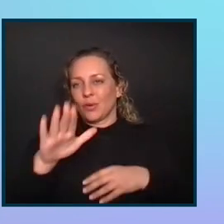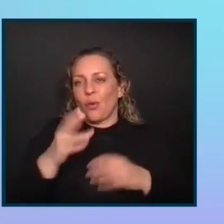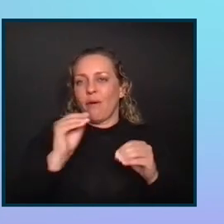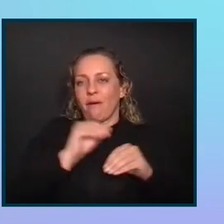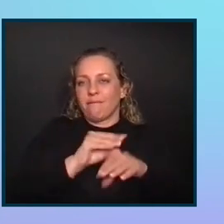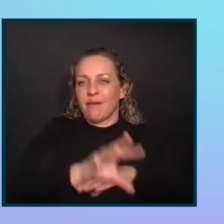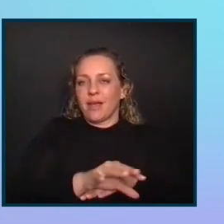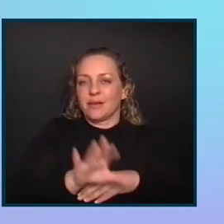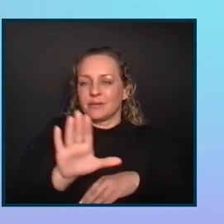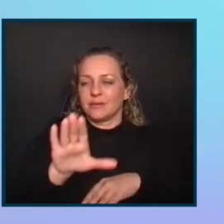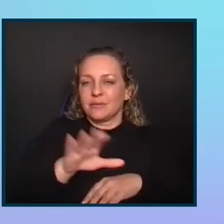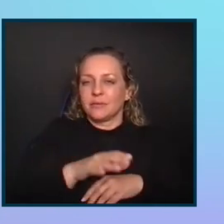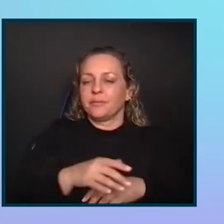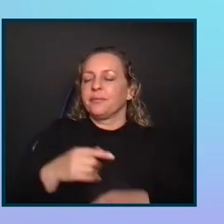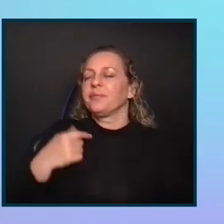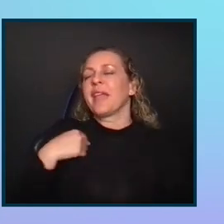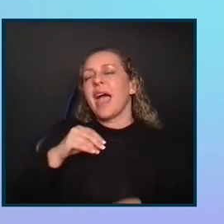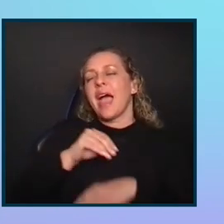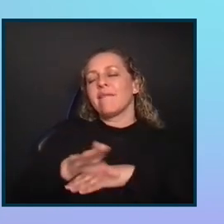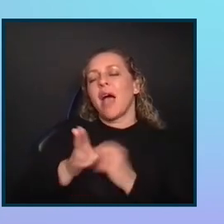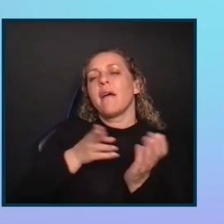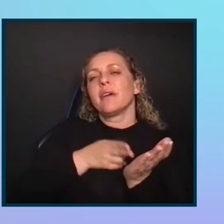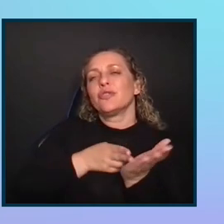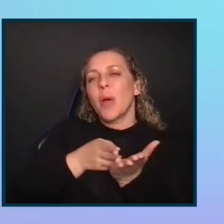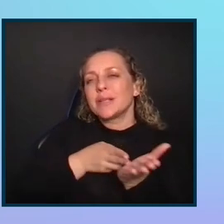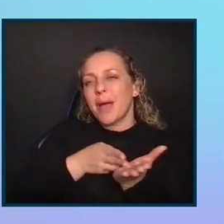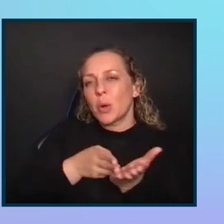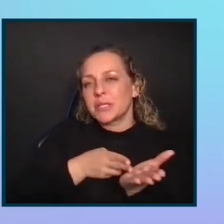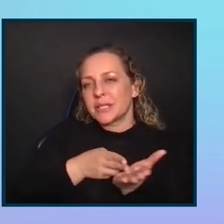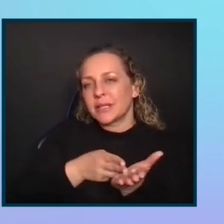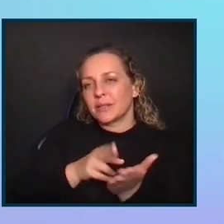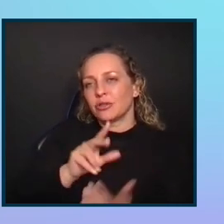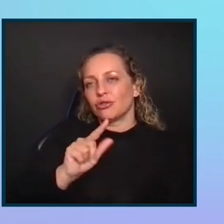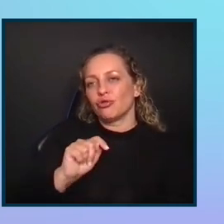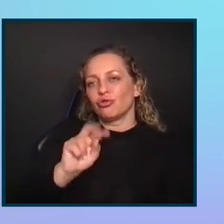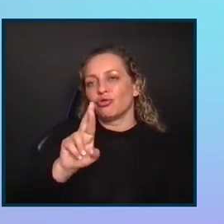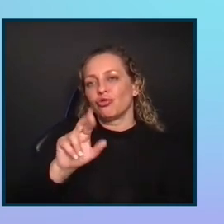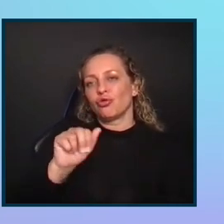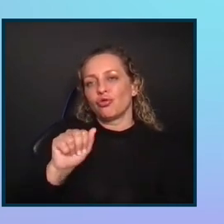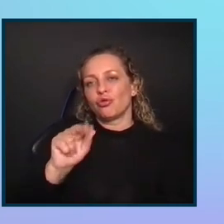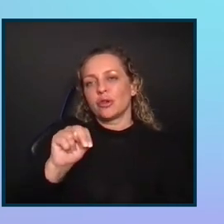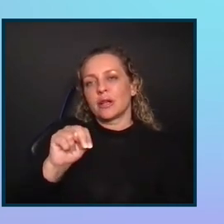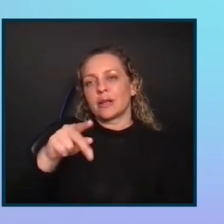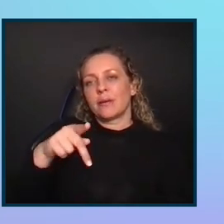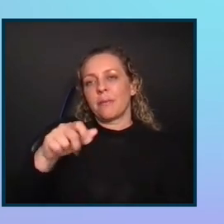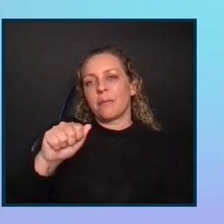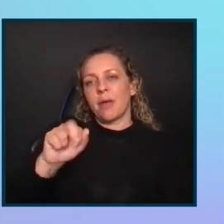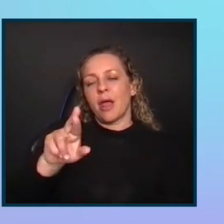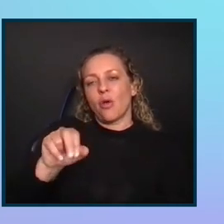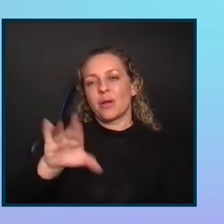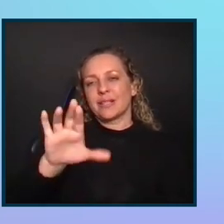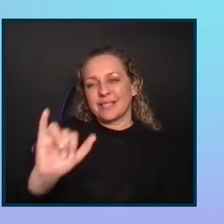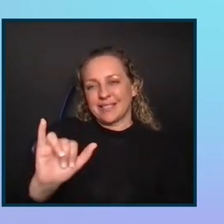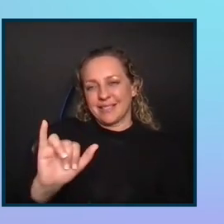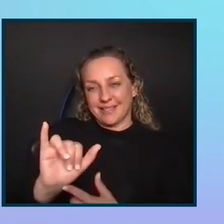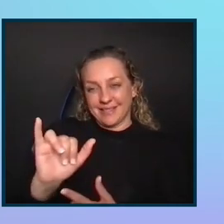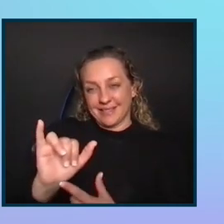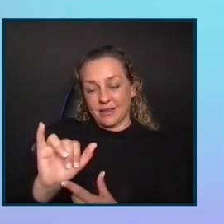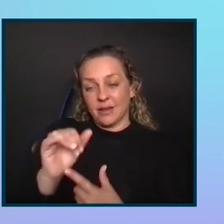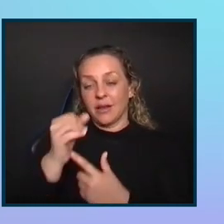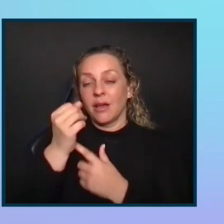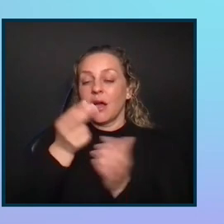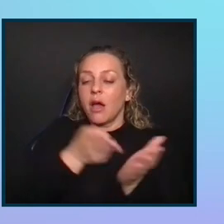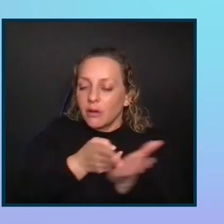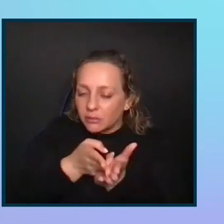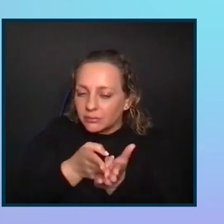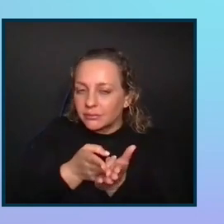know, I always advise transparency. I think, you know, the thought is that, hey, accessibility overlays are great as sort